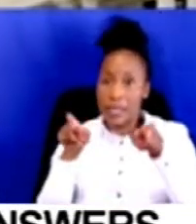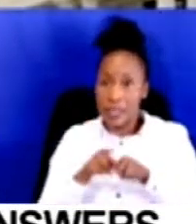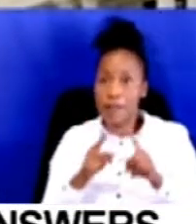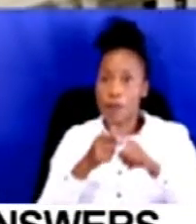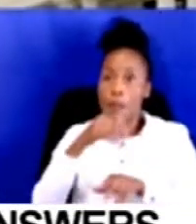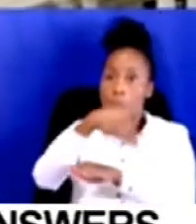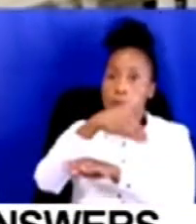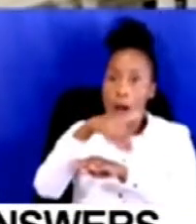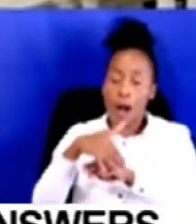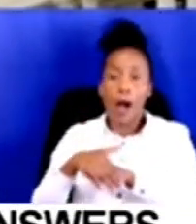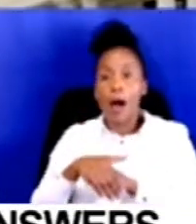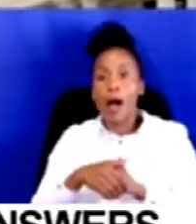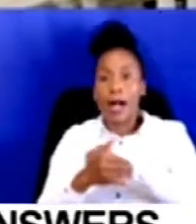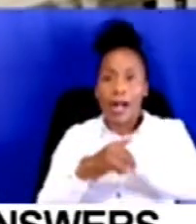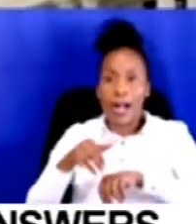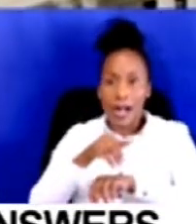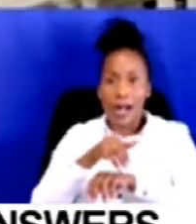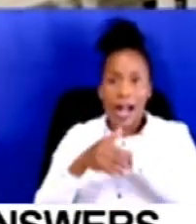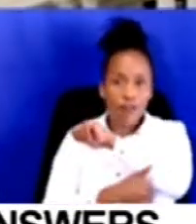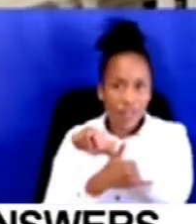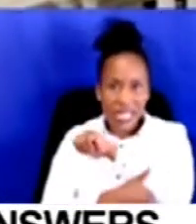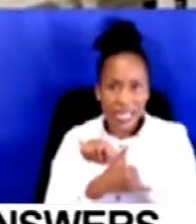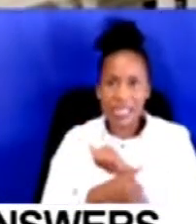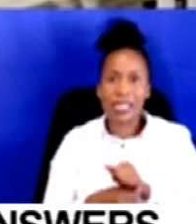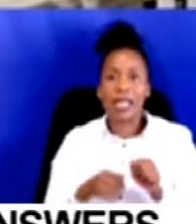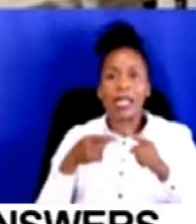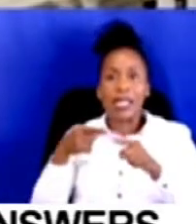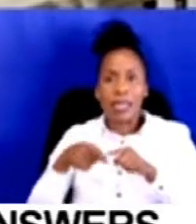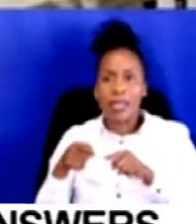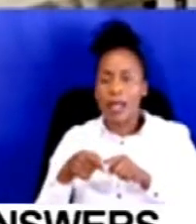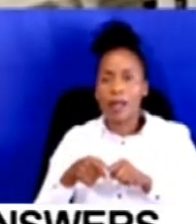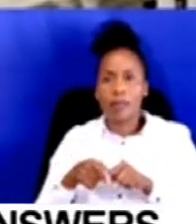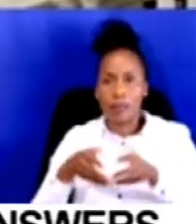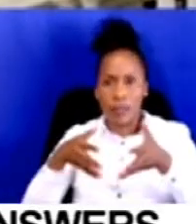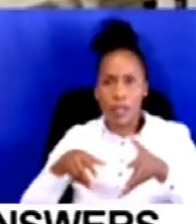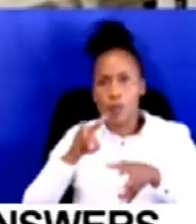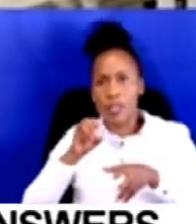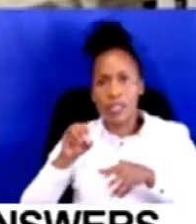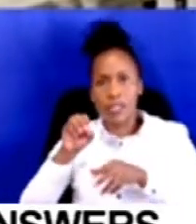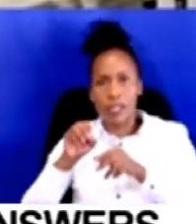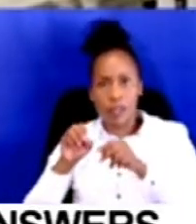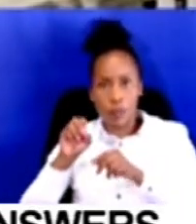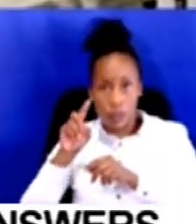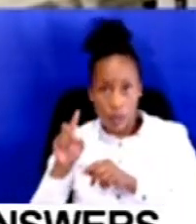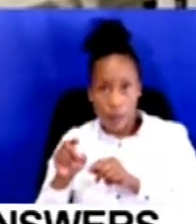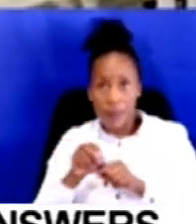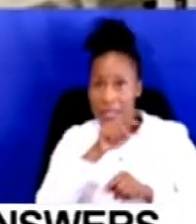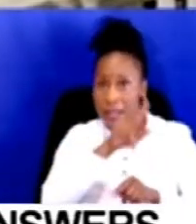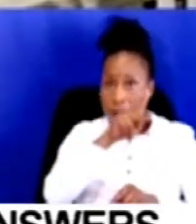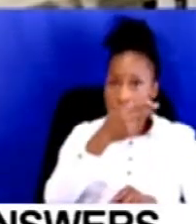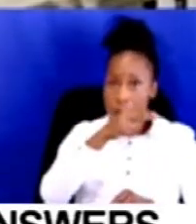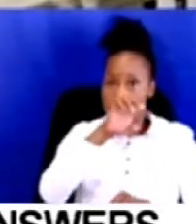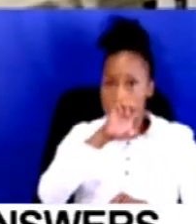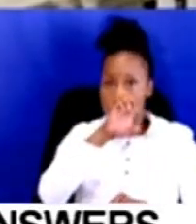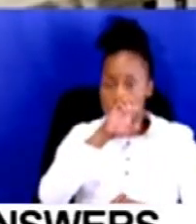of COVID-19. Sibonge nokuthi lapha KZN ko Phoenix ekhona ne commission lelwisana